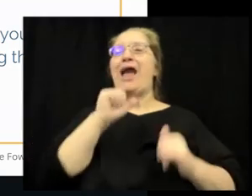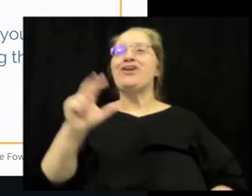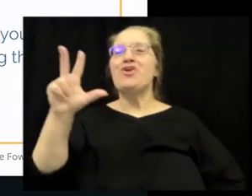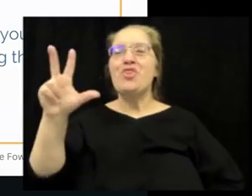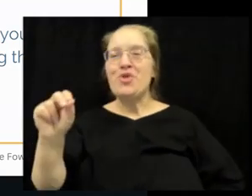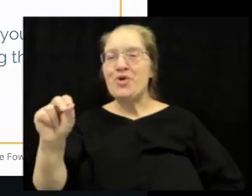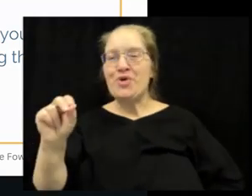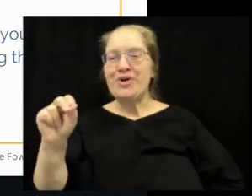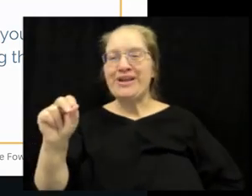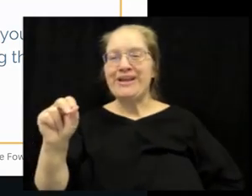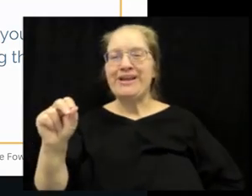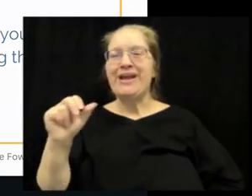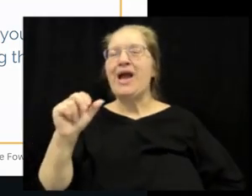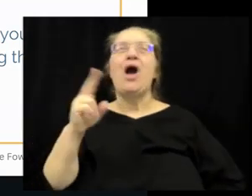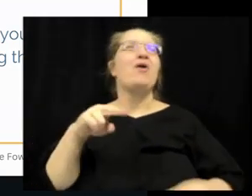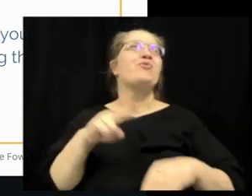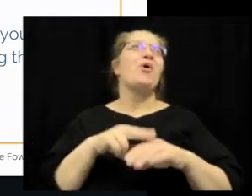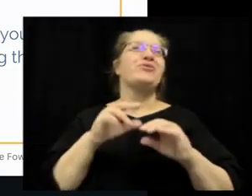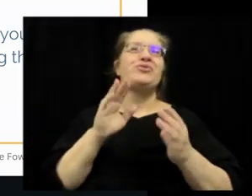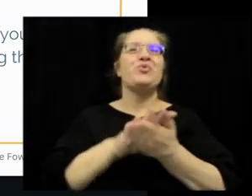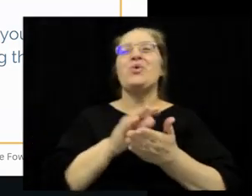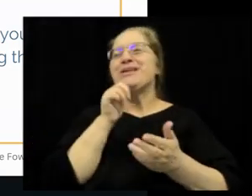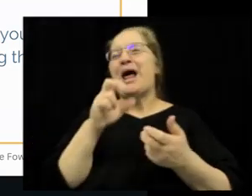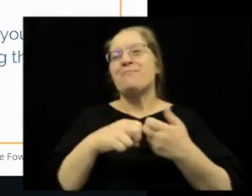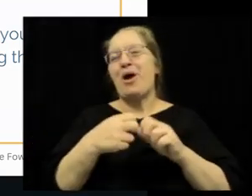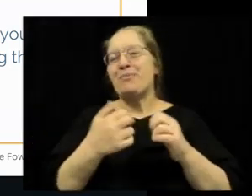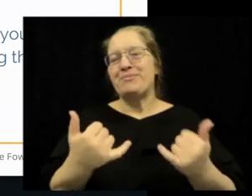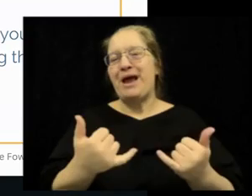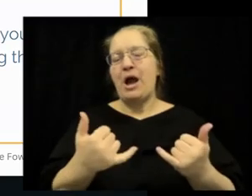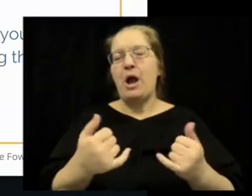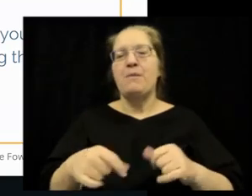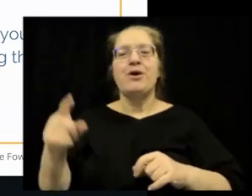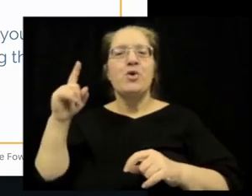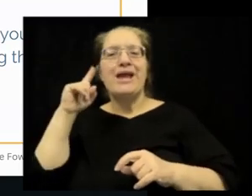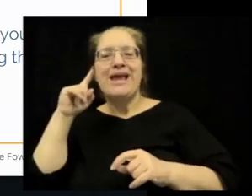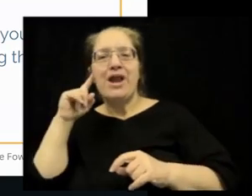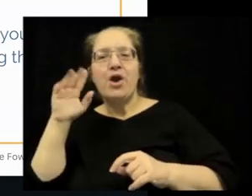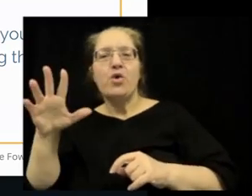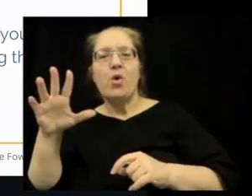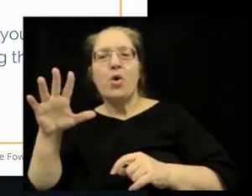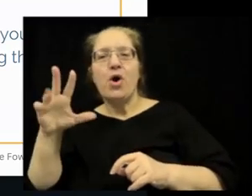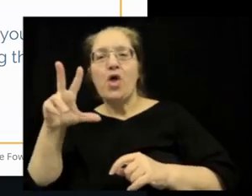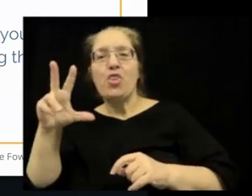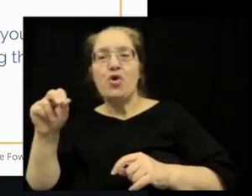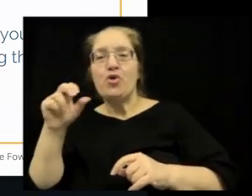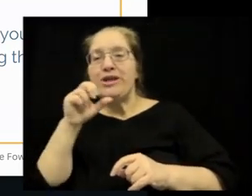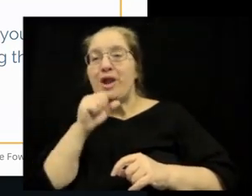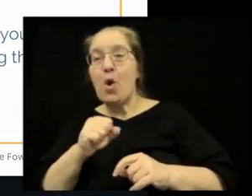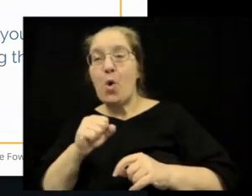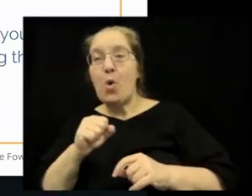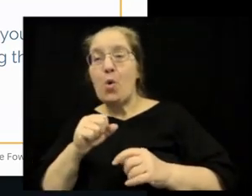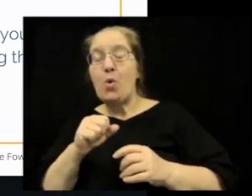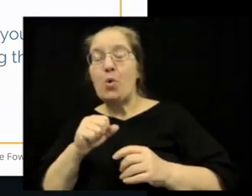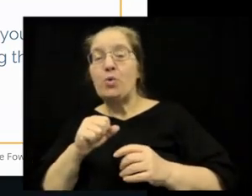no longer, of course, struggling with school refusal, but you overhear them talking to someone about the way